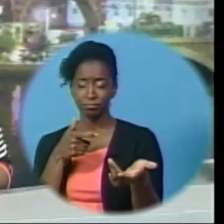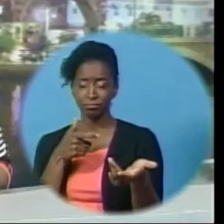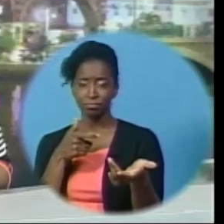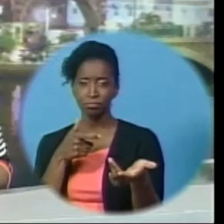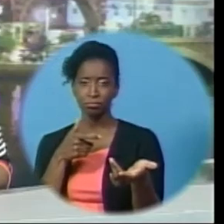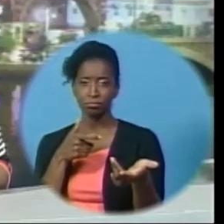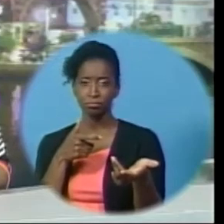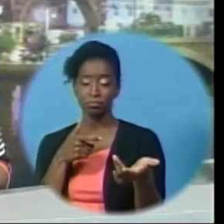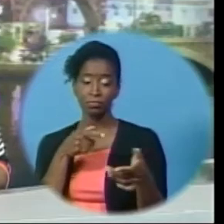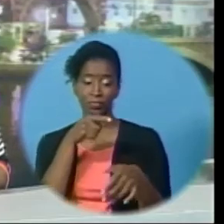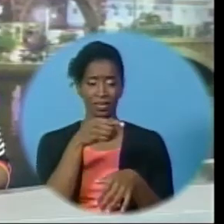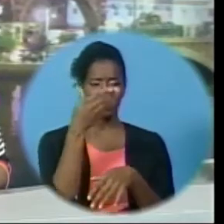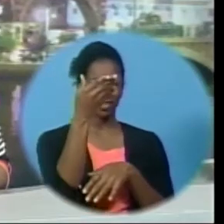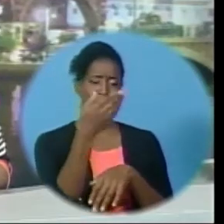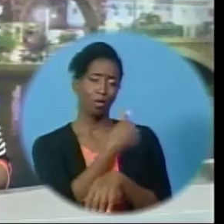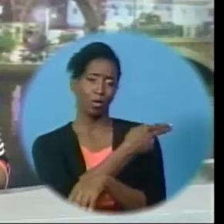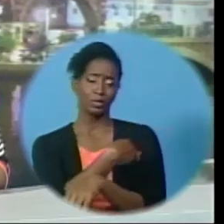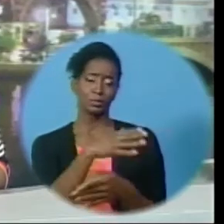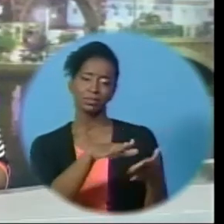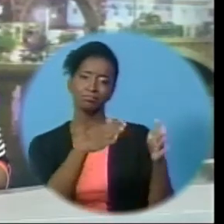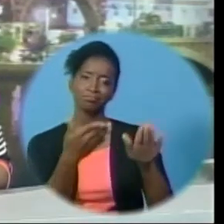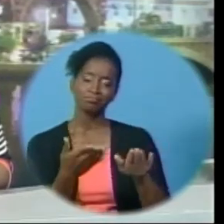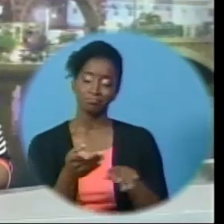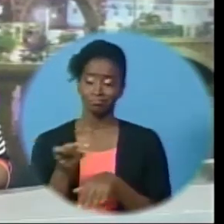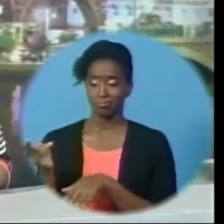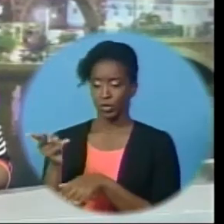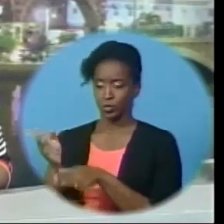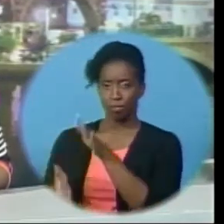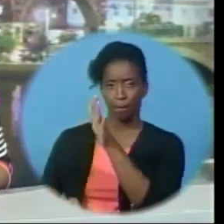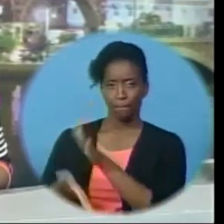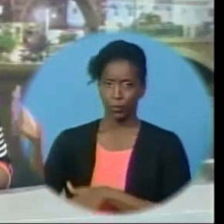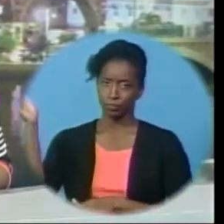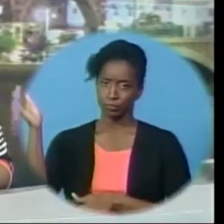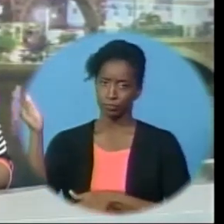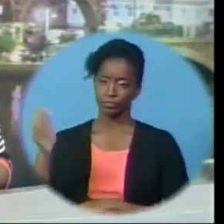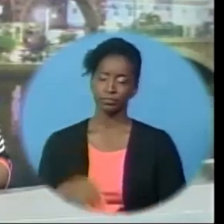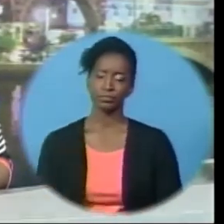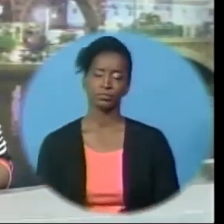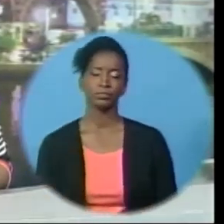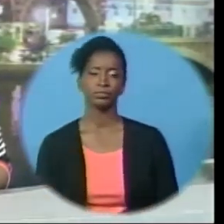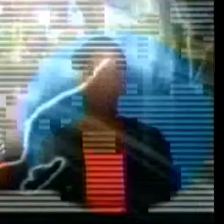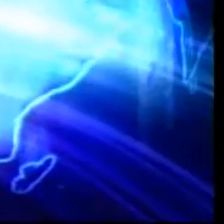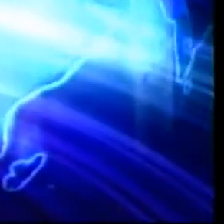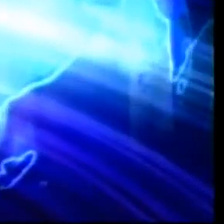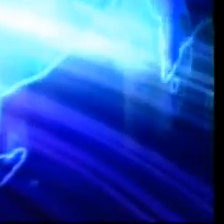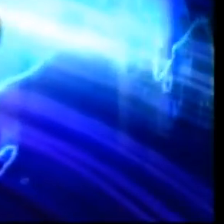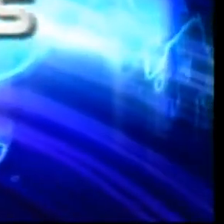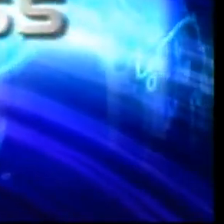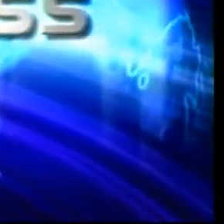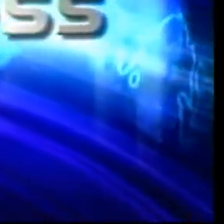body and he was pronounced dead at the hospital. The gunmen fled the scene.